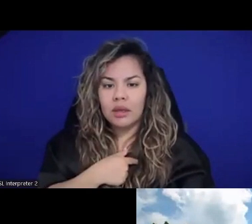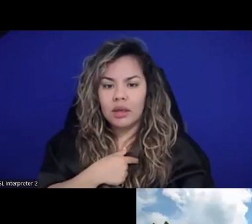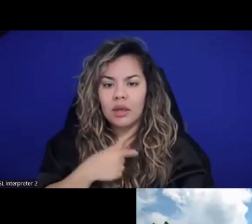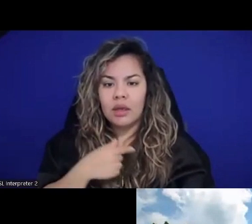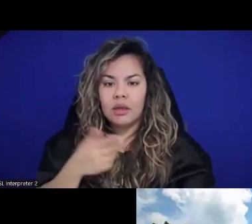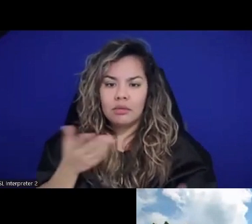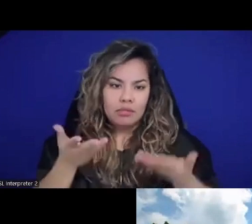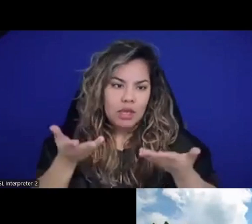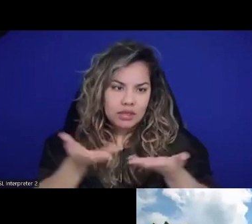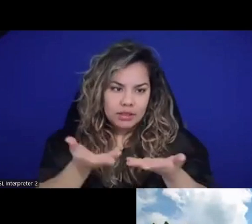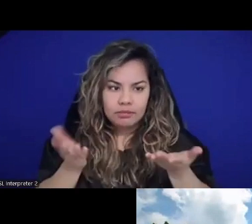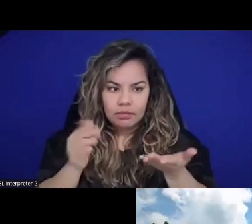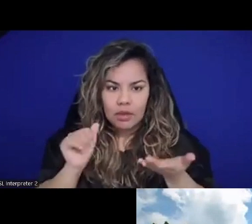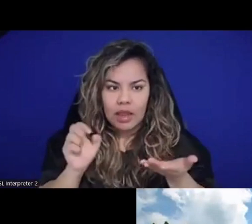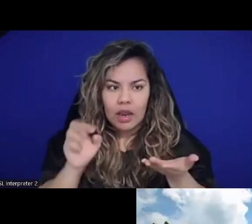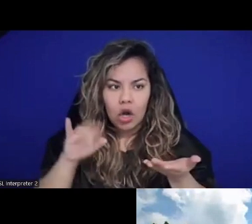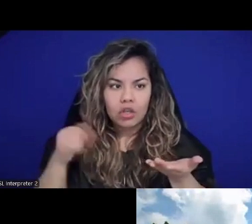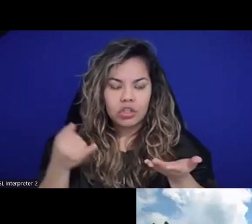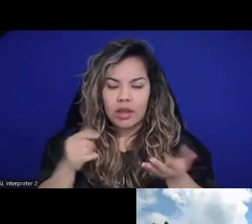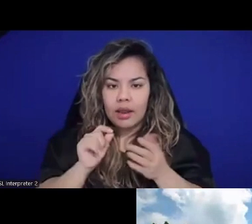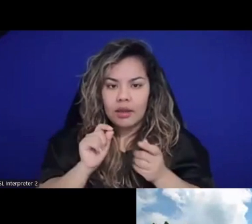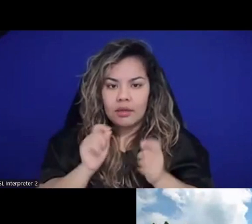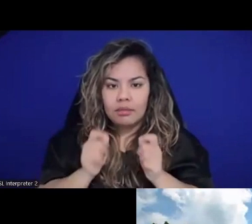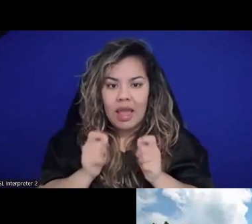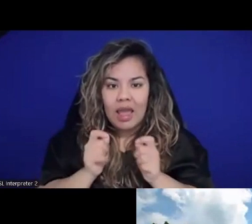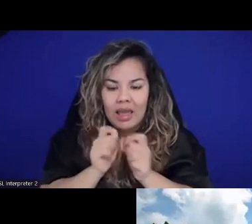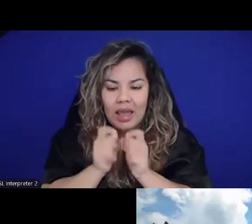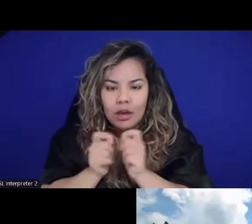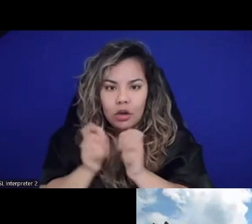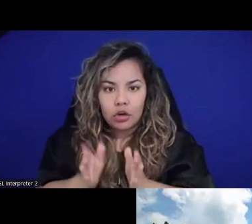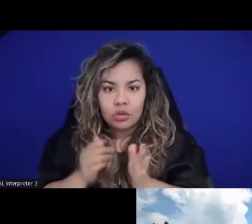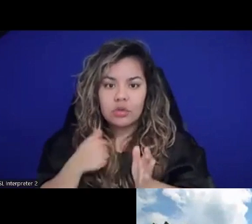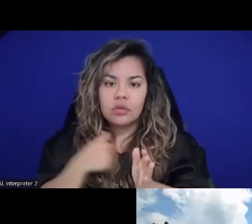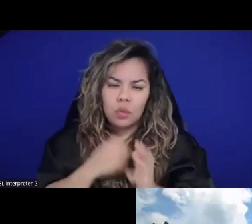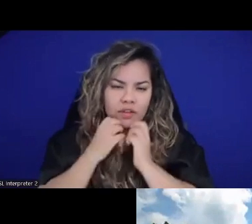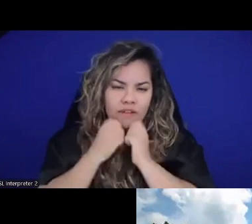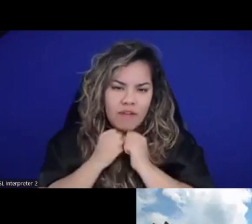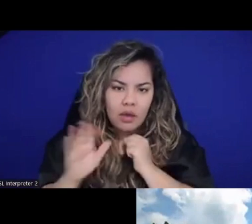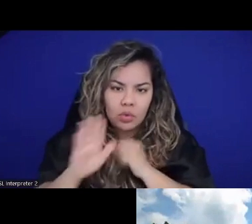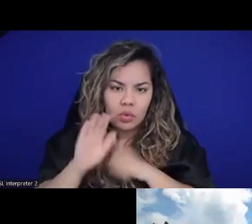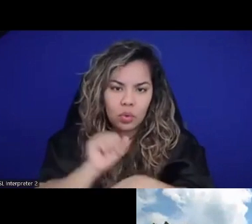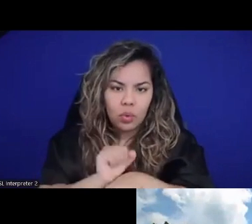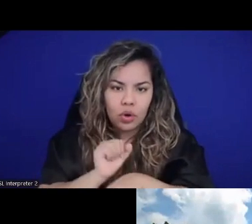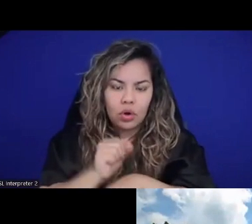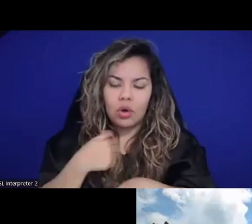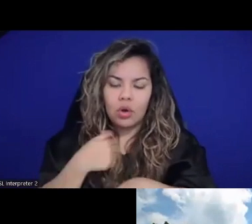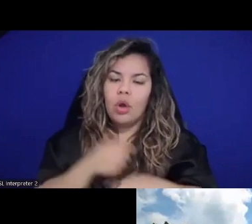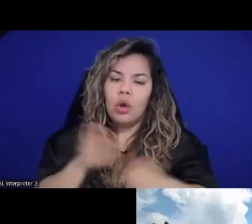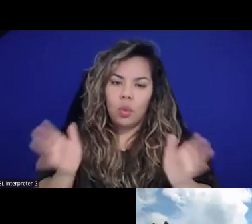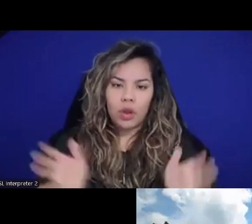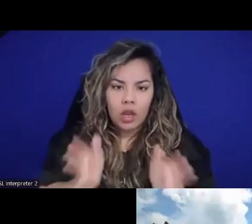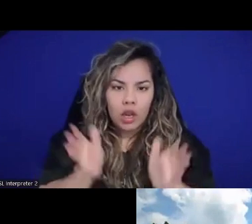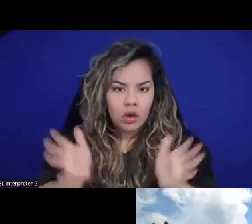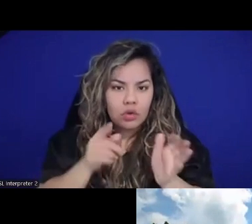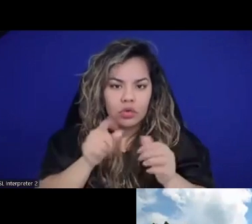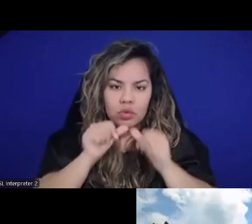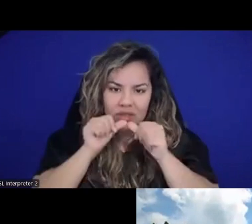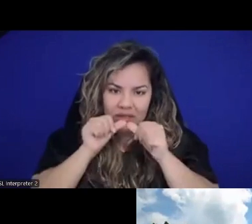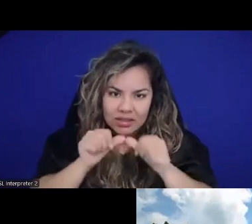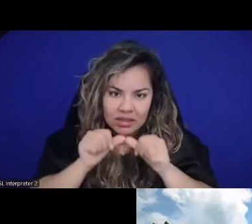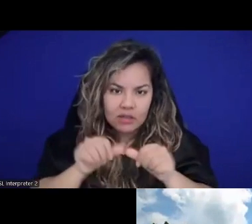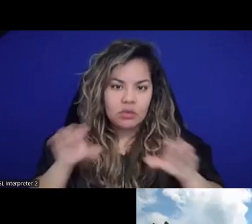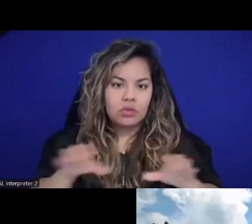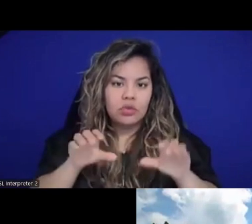AERJ editors value your work and encourage you to continue to do your excellent research